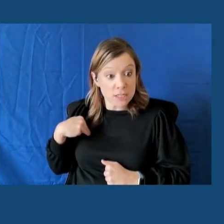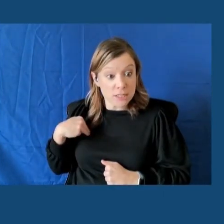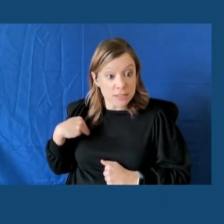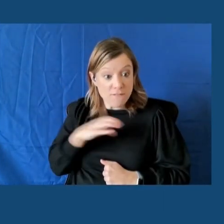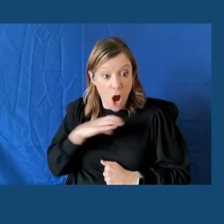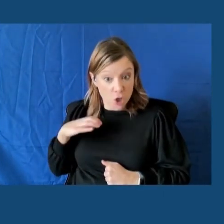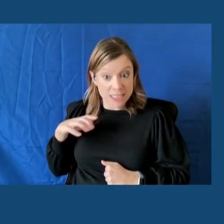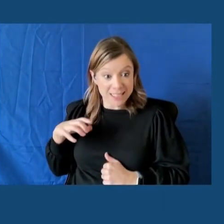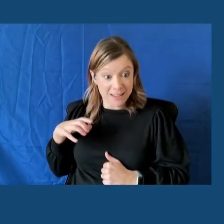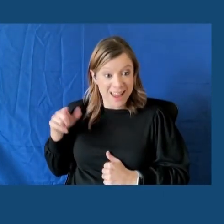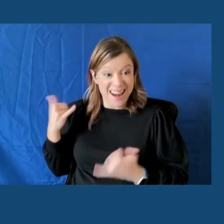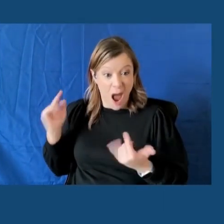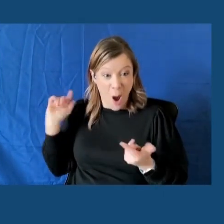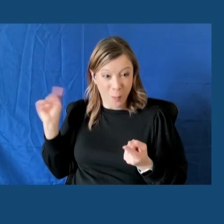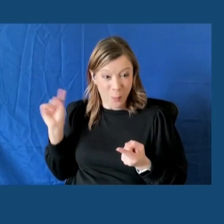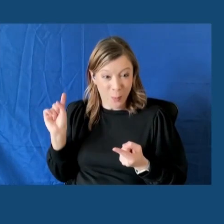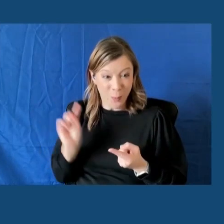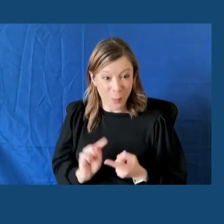today.